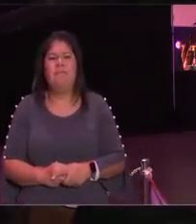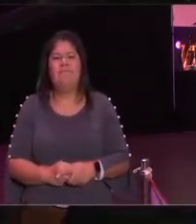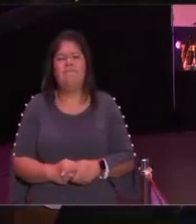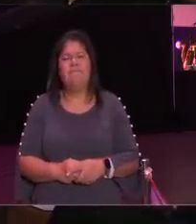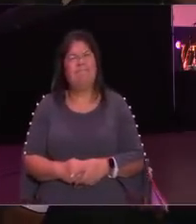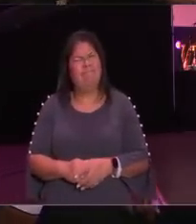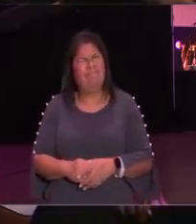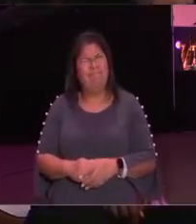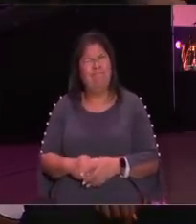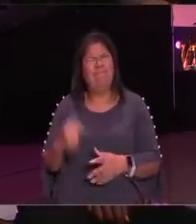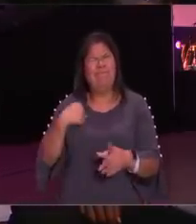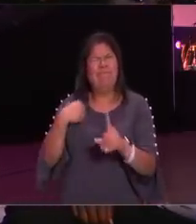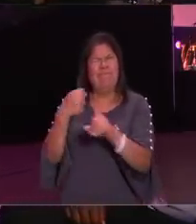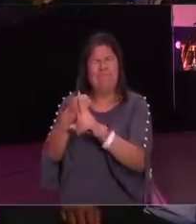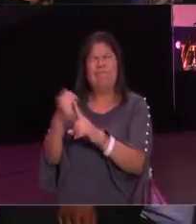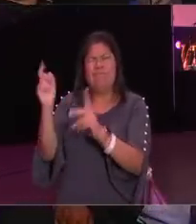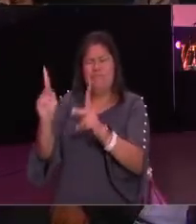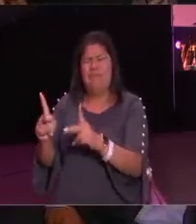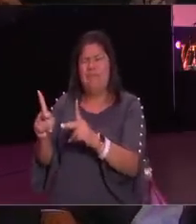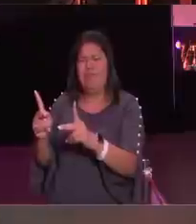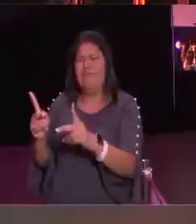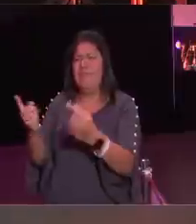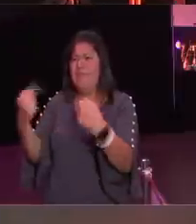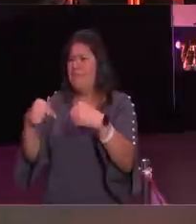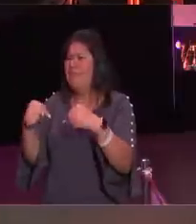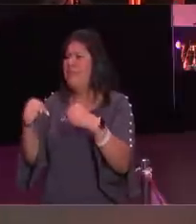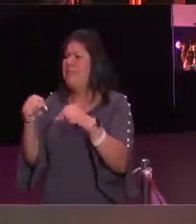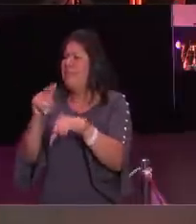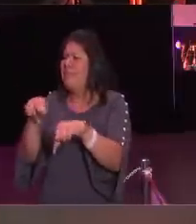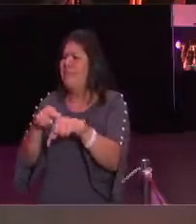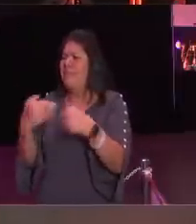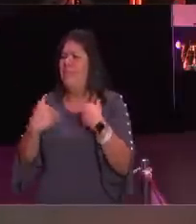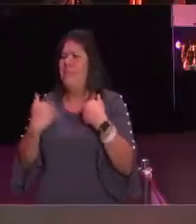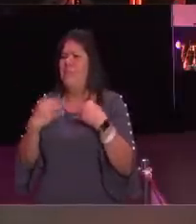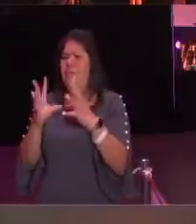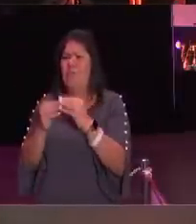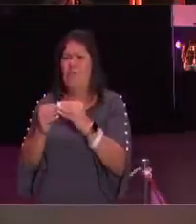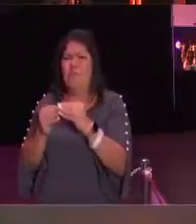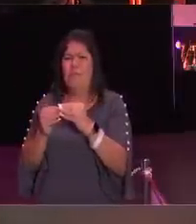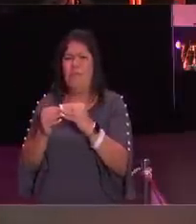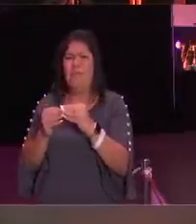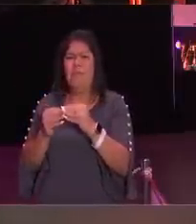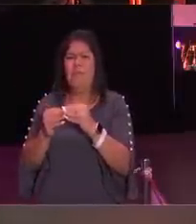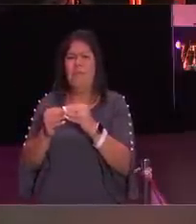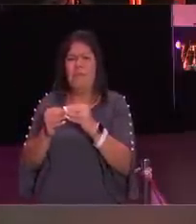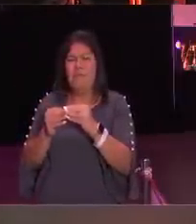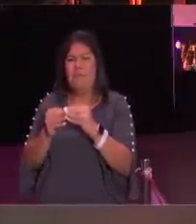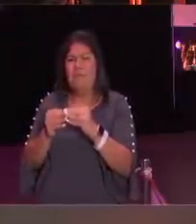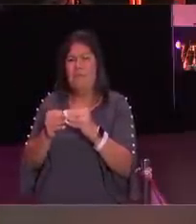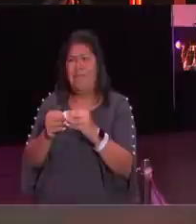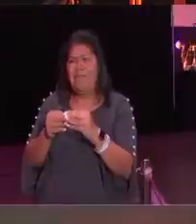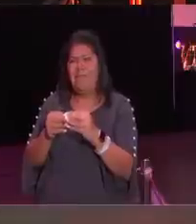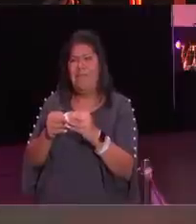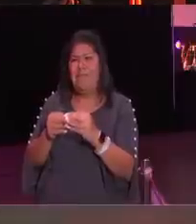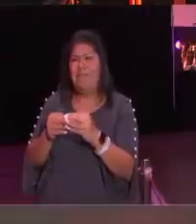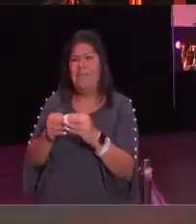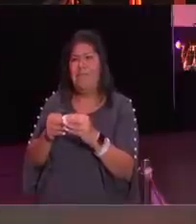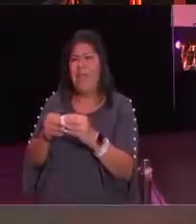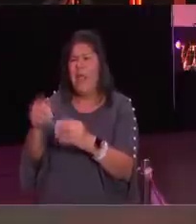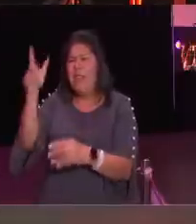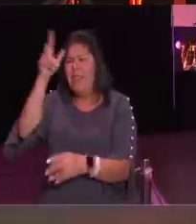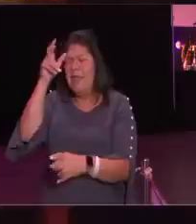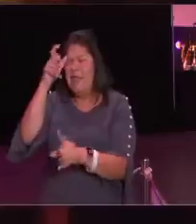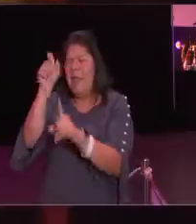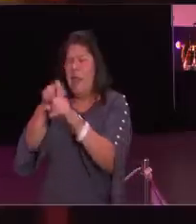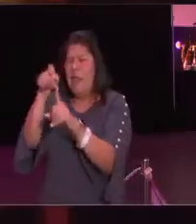Oh, I'm talking to somebody that came to National Youth Conference being tormented in your mind. I've come to somebody and the devil's